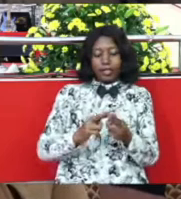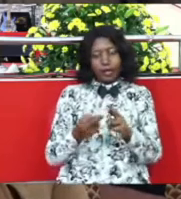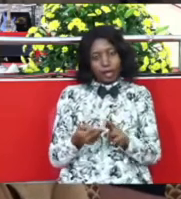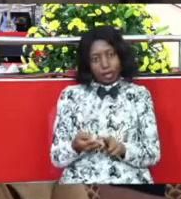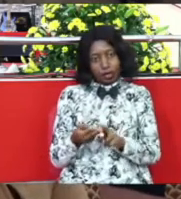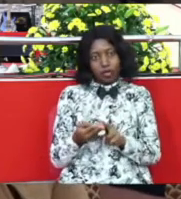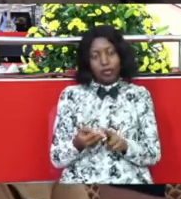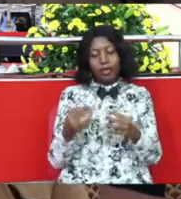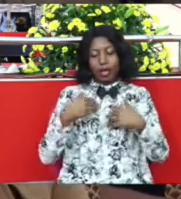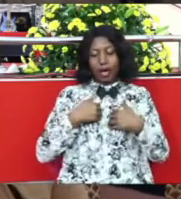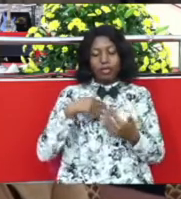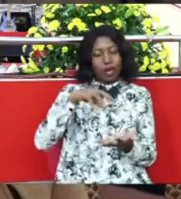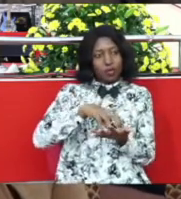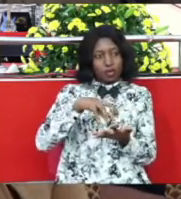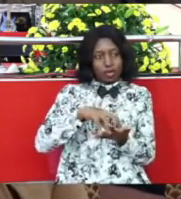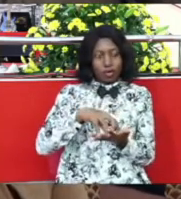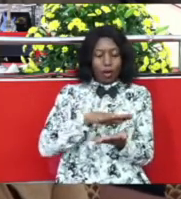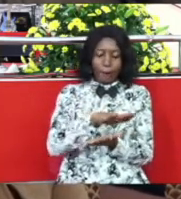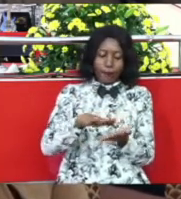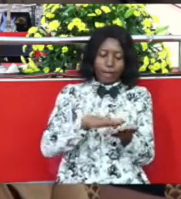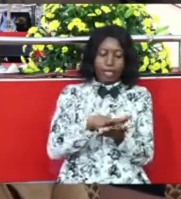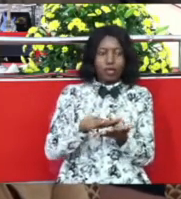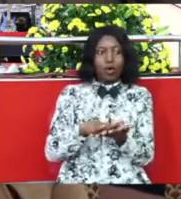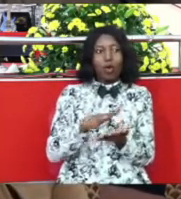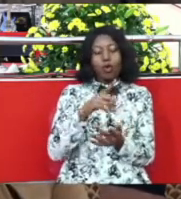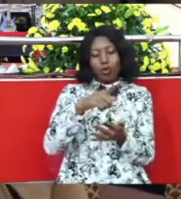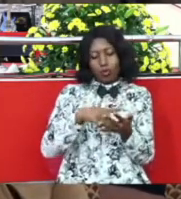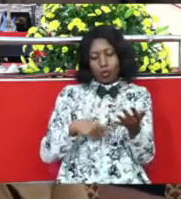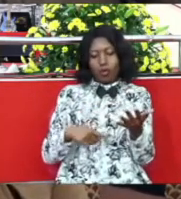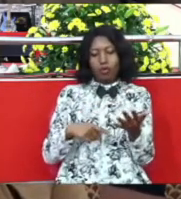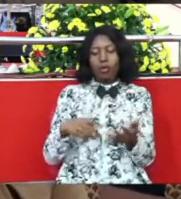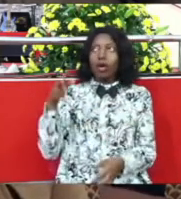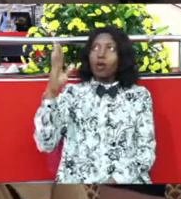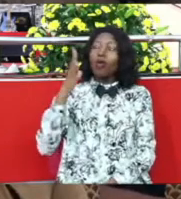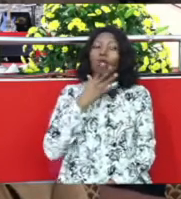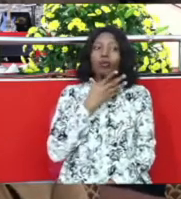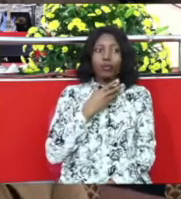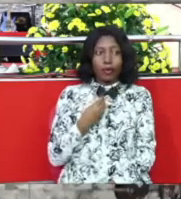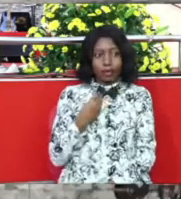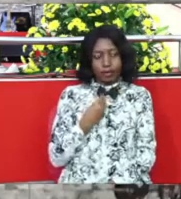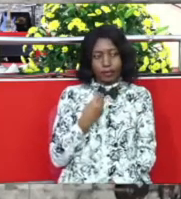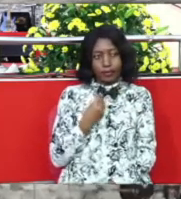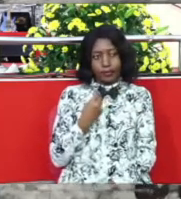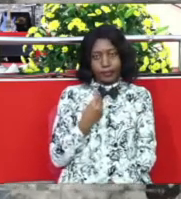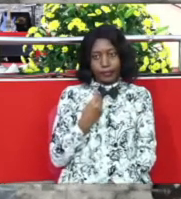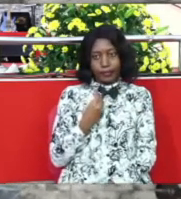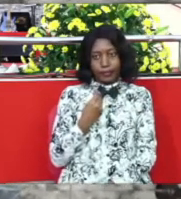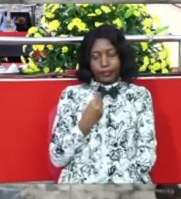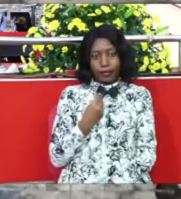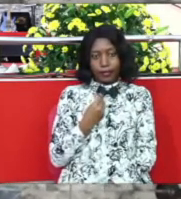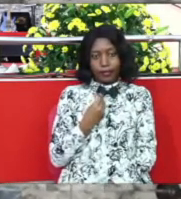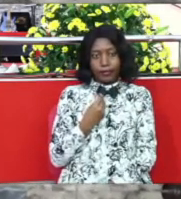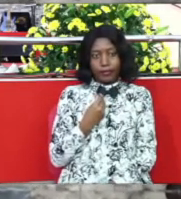a condition based on the desire to seek after God. Ni mahusiano ambayo iko na ina